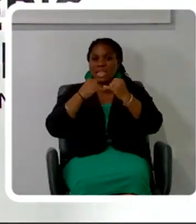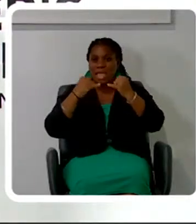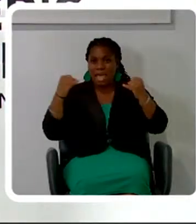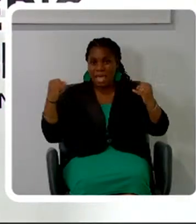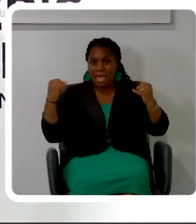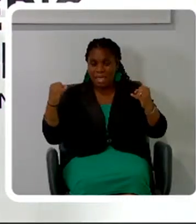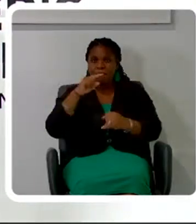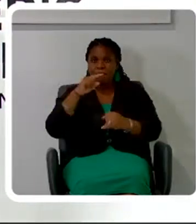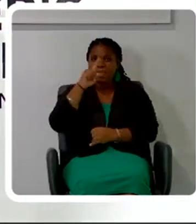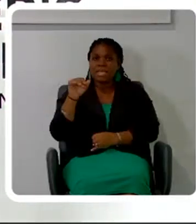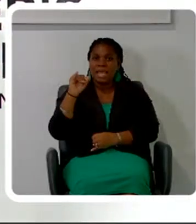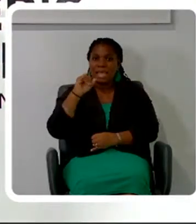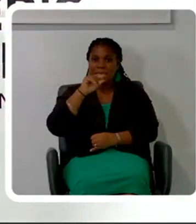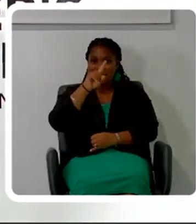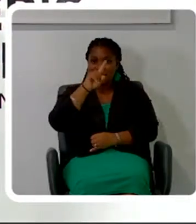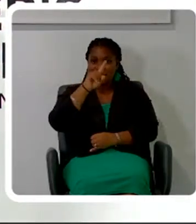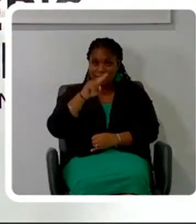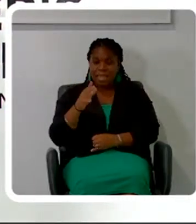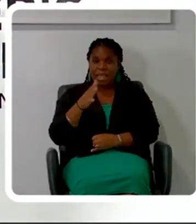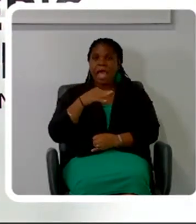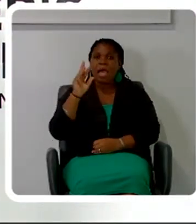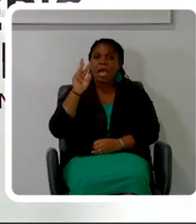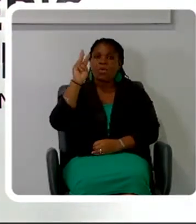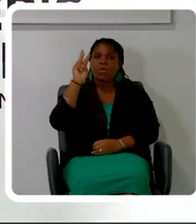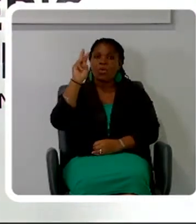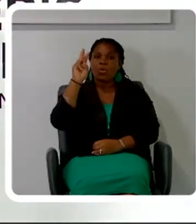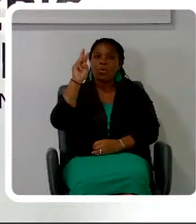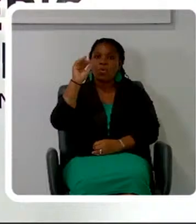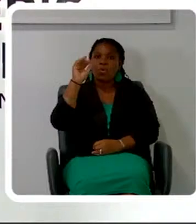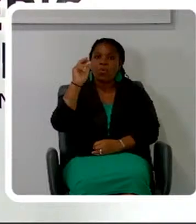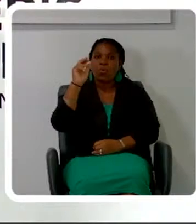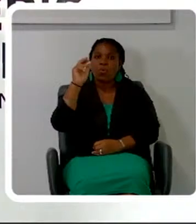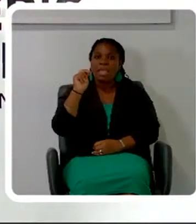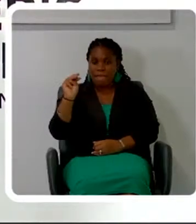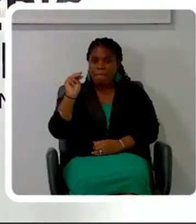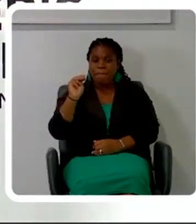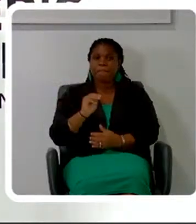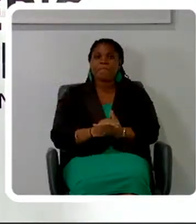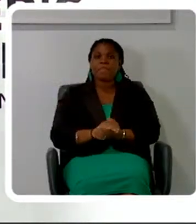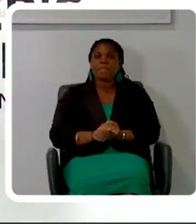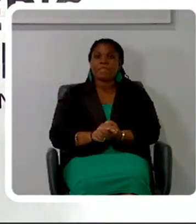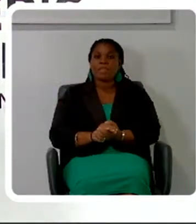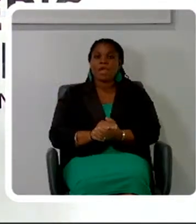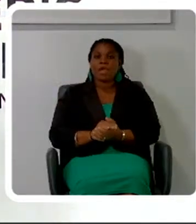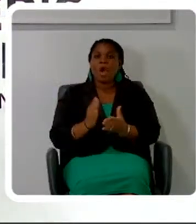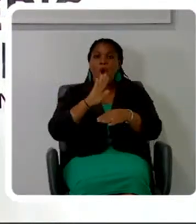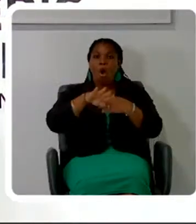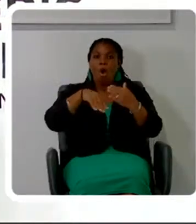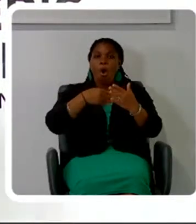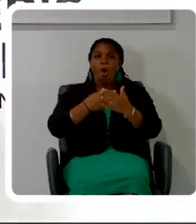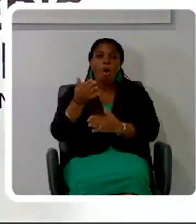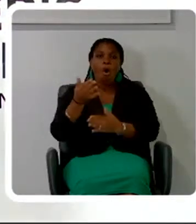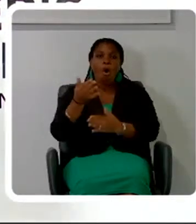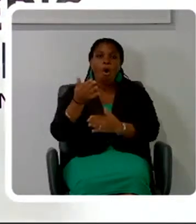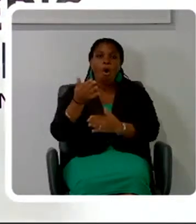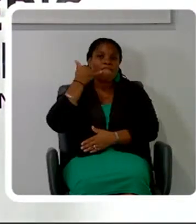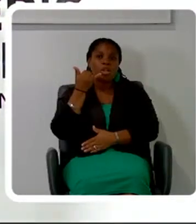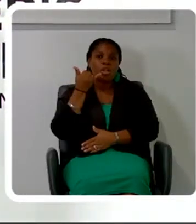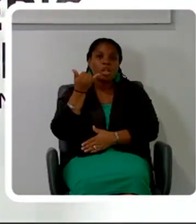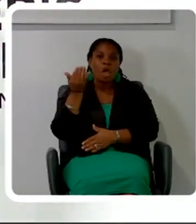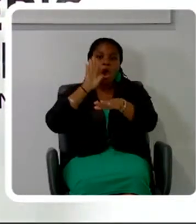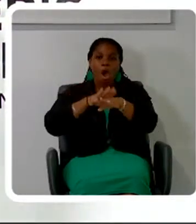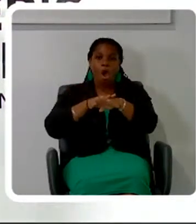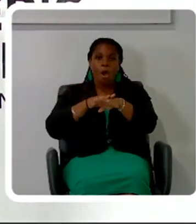ZIZ, Devon Cornelius, and WinFM, Yolanda Weeks. Kindly place all phones on silent as a